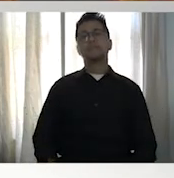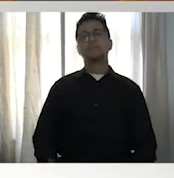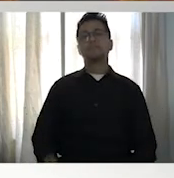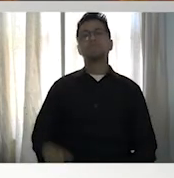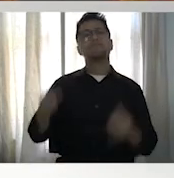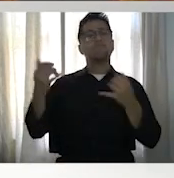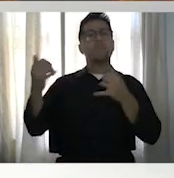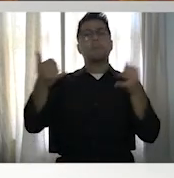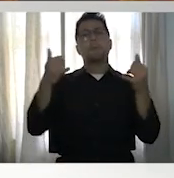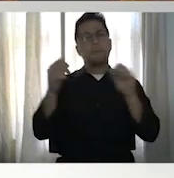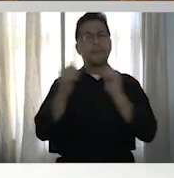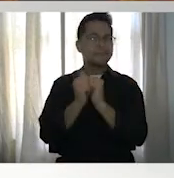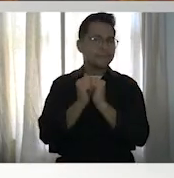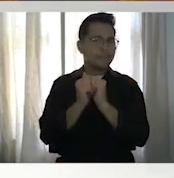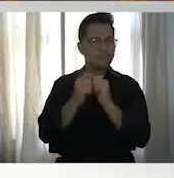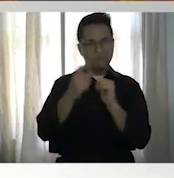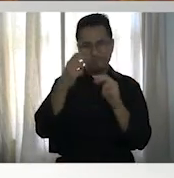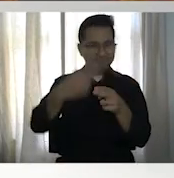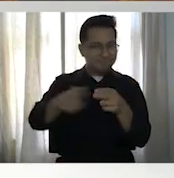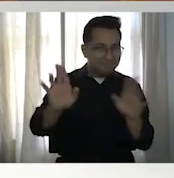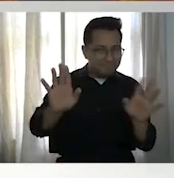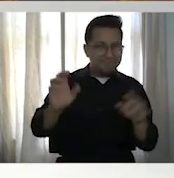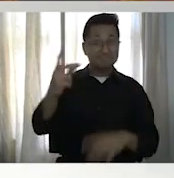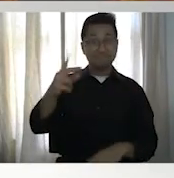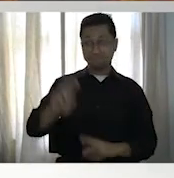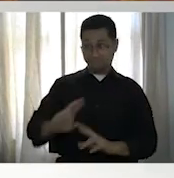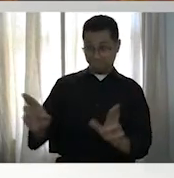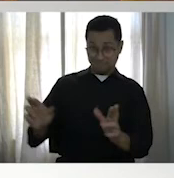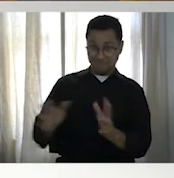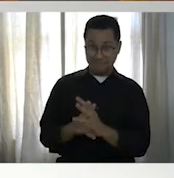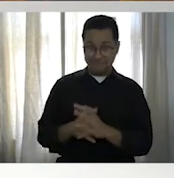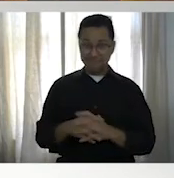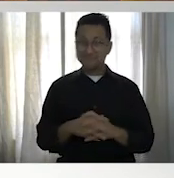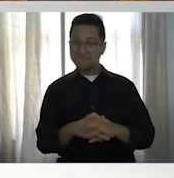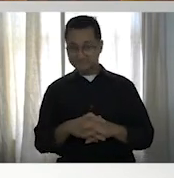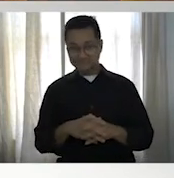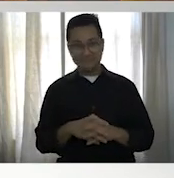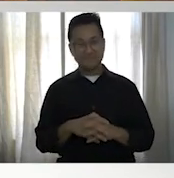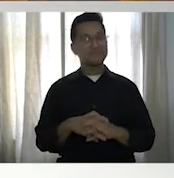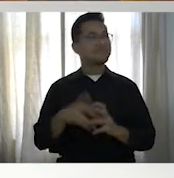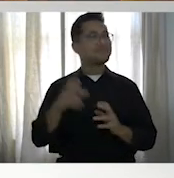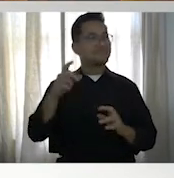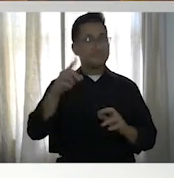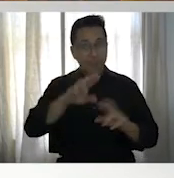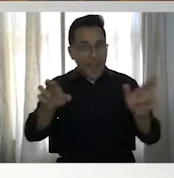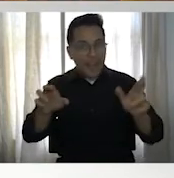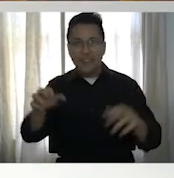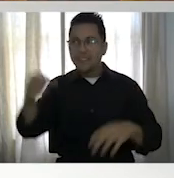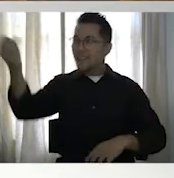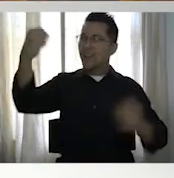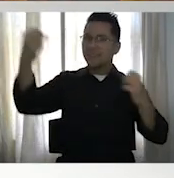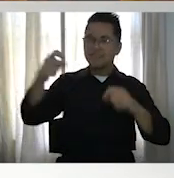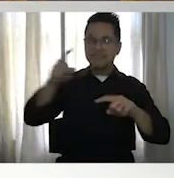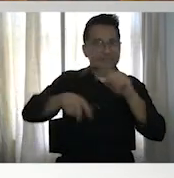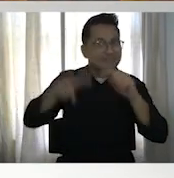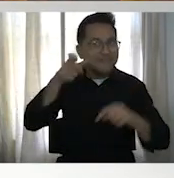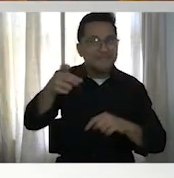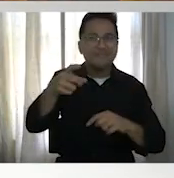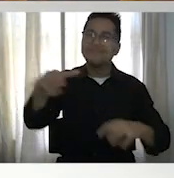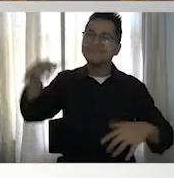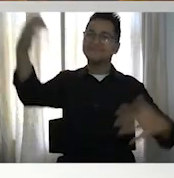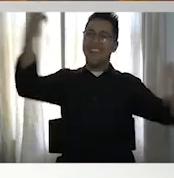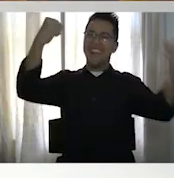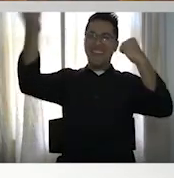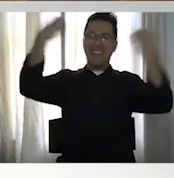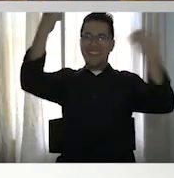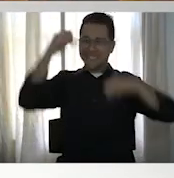to play together for just a minute. Are you ready? Yeah. Are you ready? Yes. I can't hear you. Yes, everybody's ready. Okay,